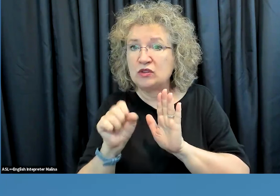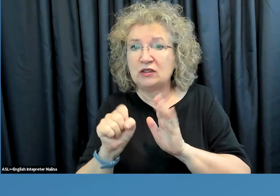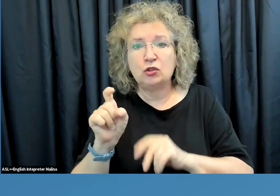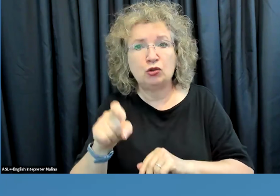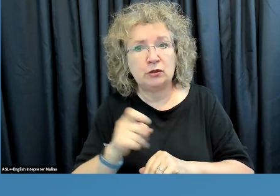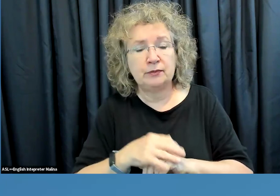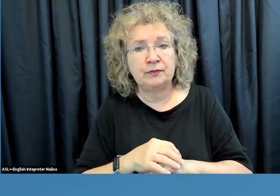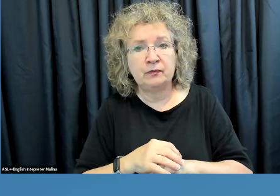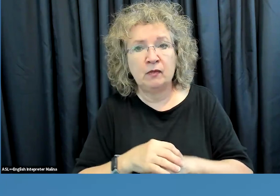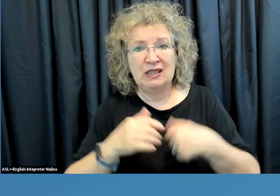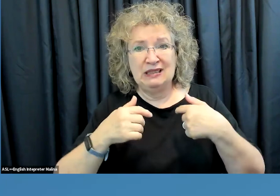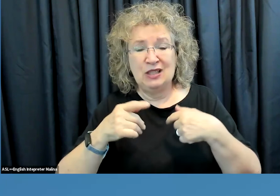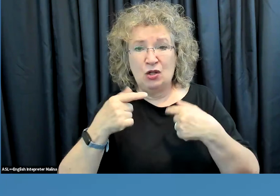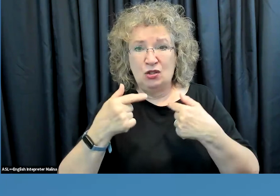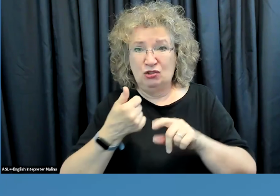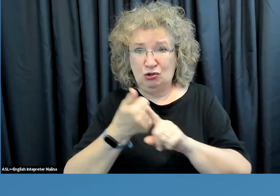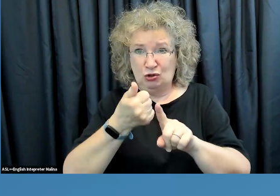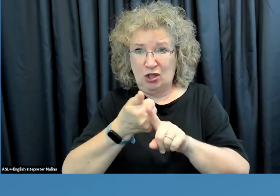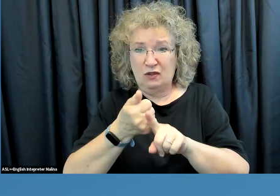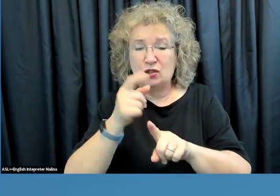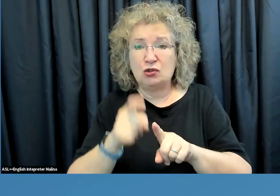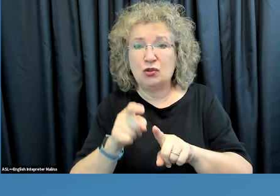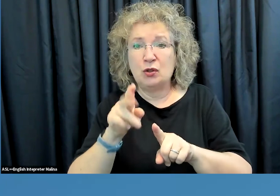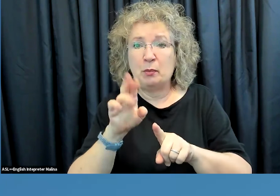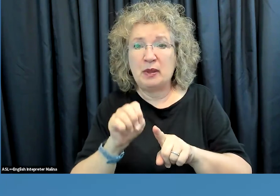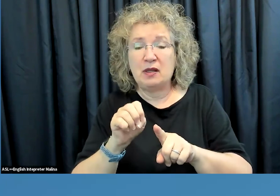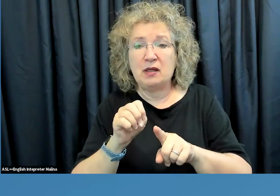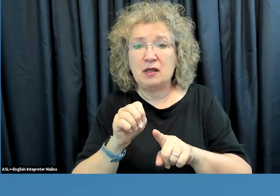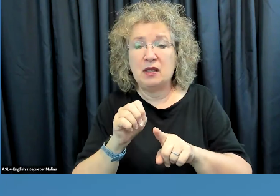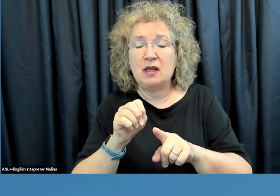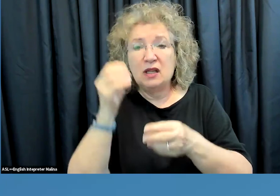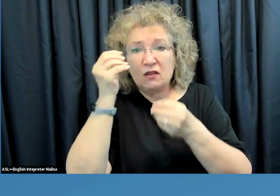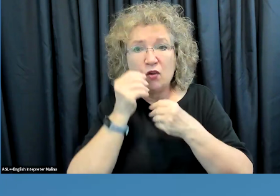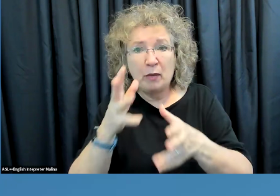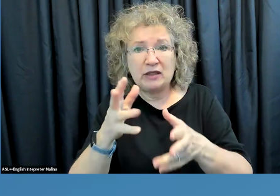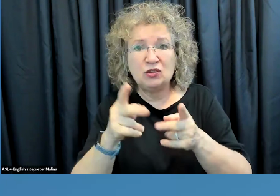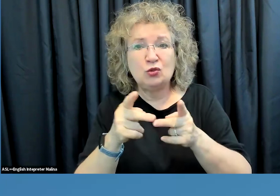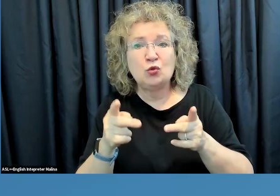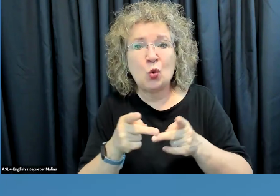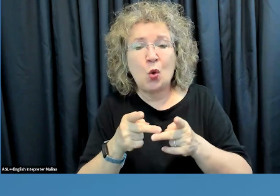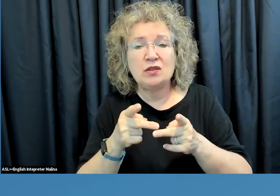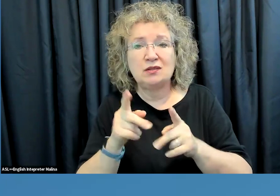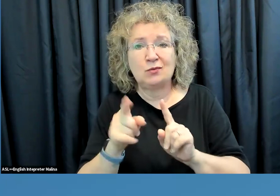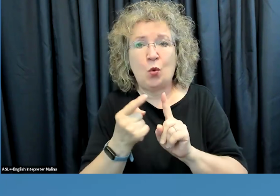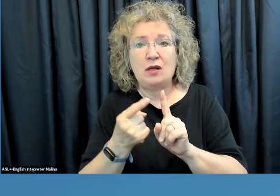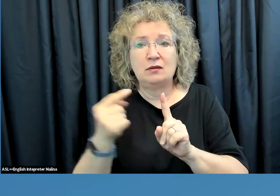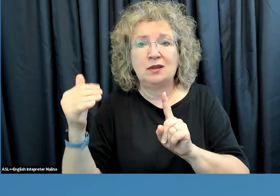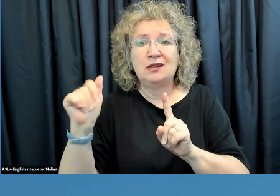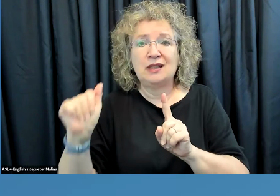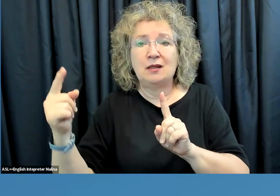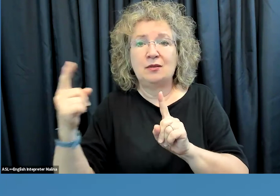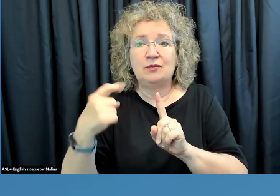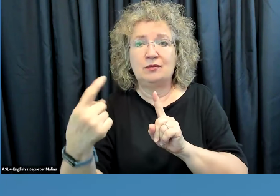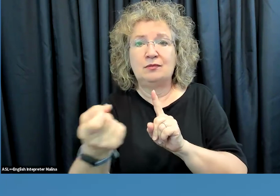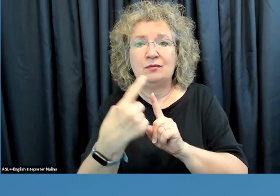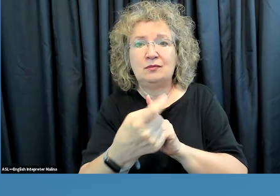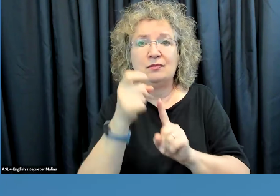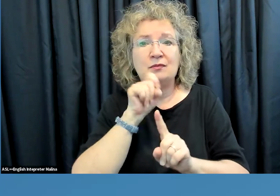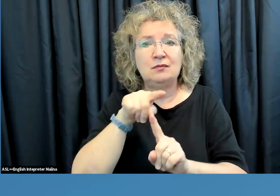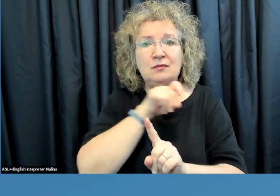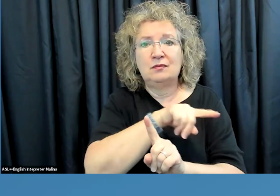information. And the more information you have, in the case that you do need to file a complaint, that can help our